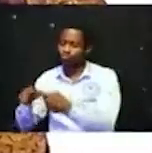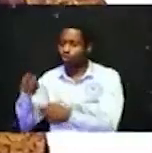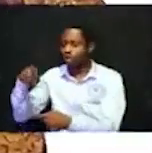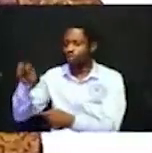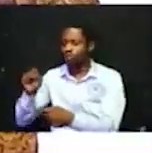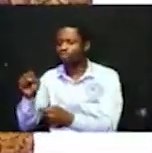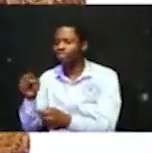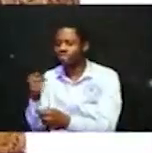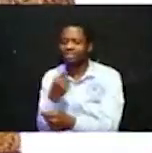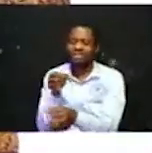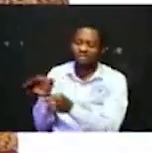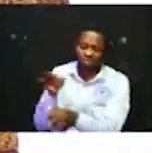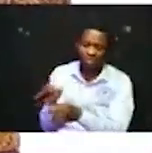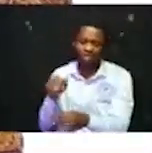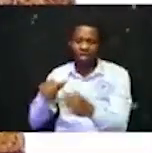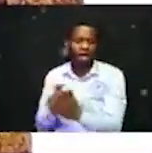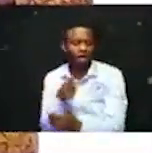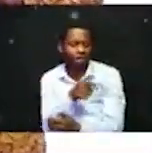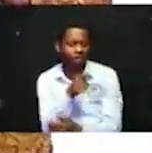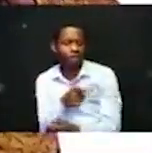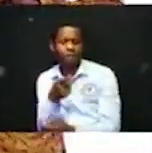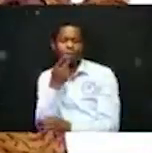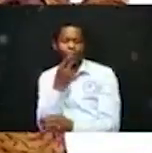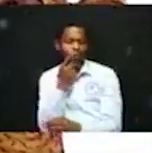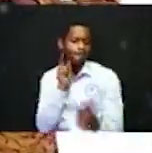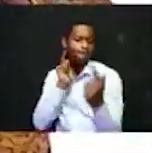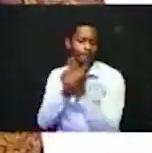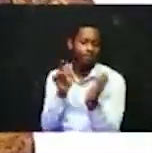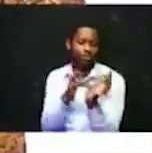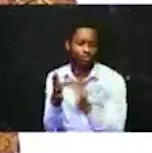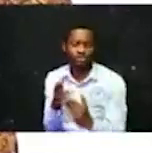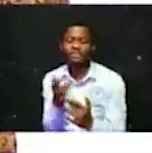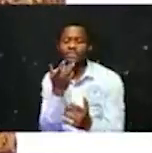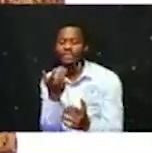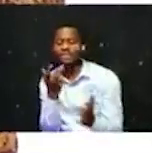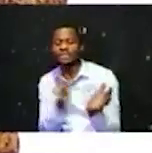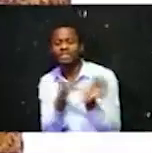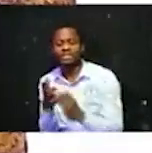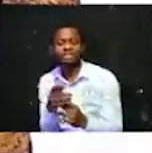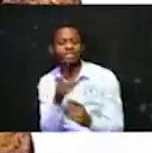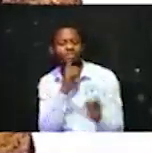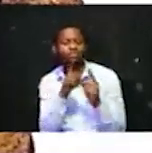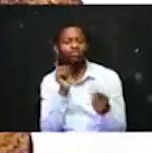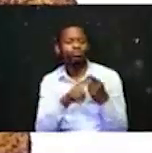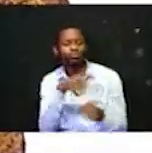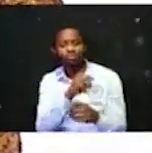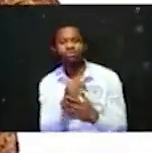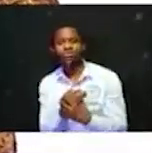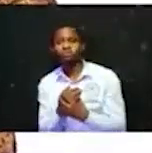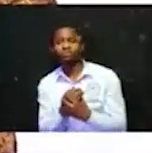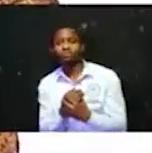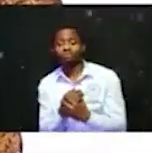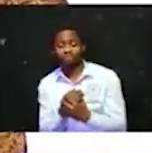spoken to him and how in Damascus he had preached fearlessly in the name of Jesus. Who told him this? He went